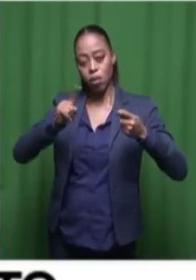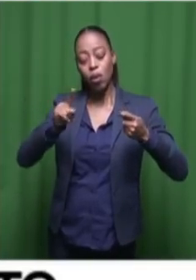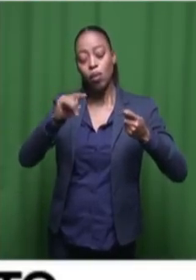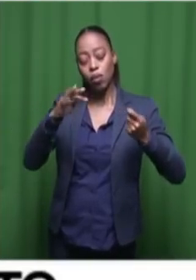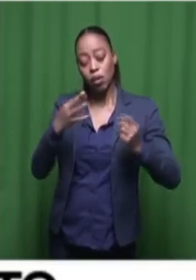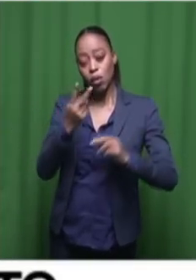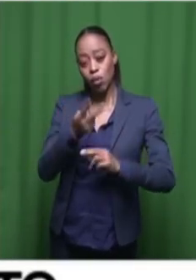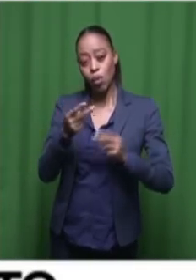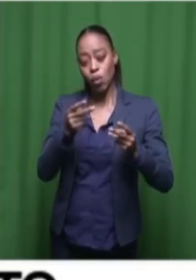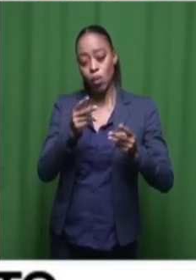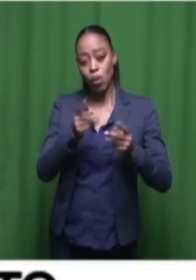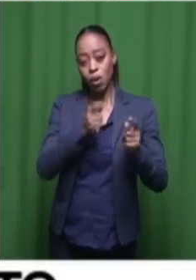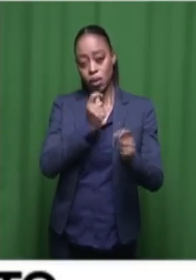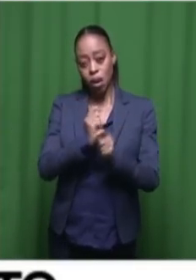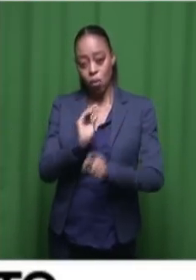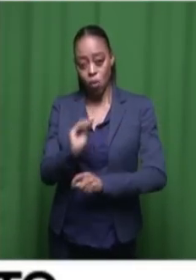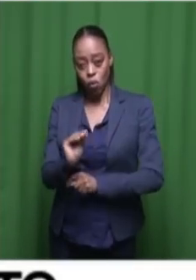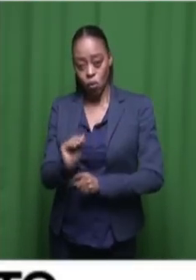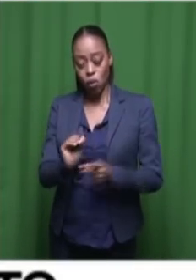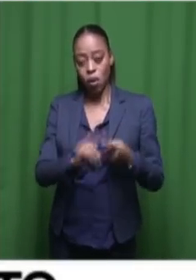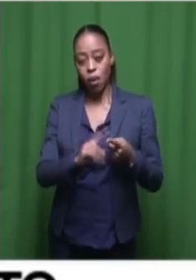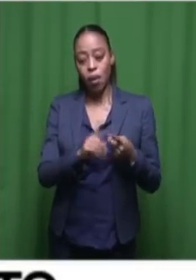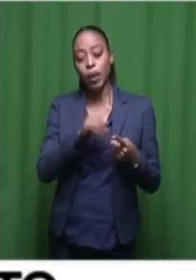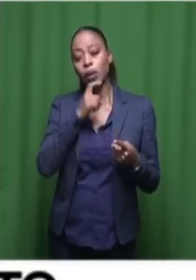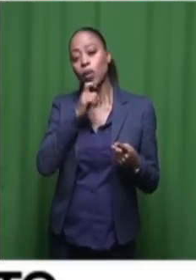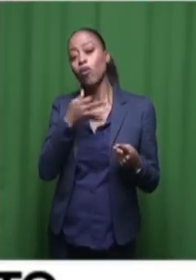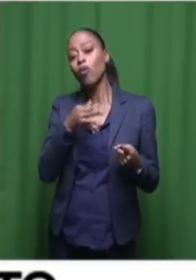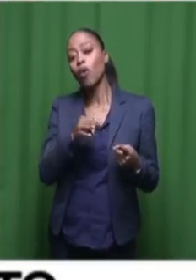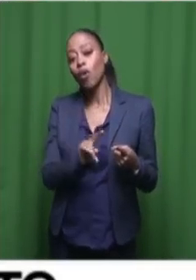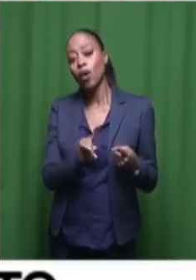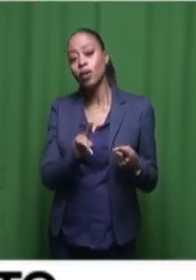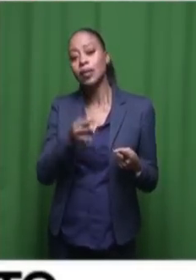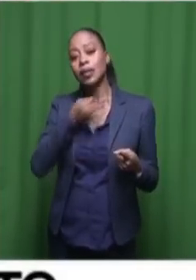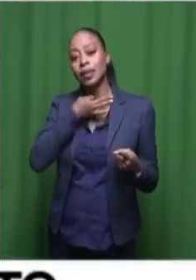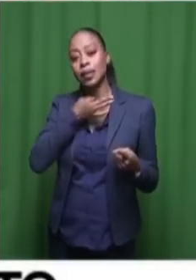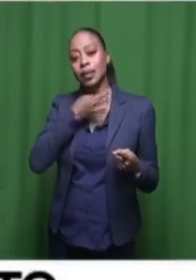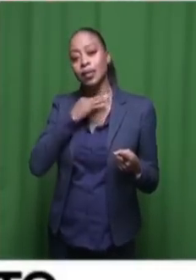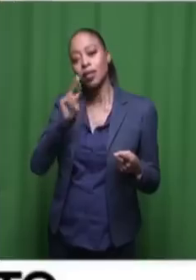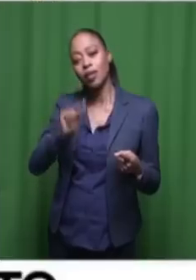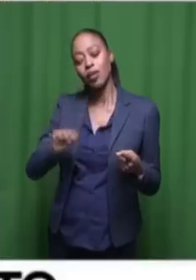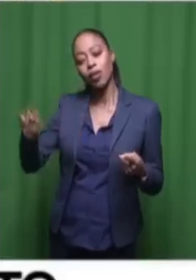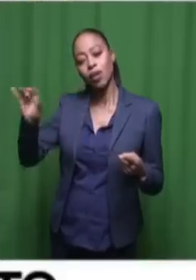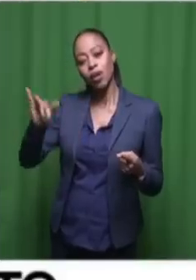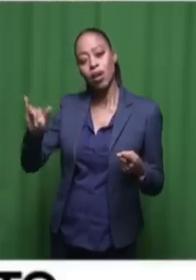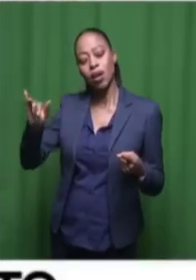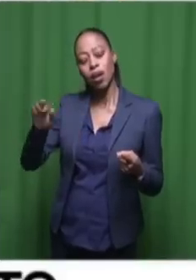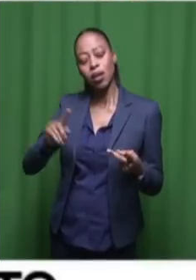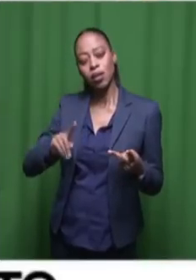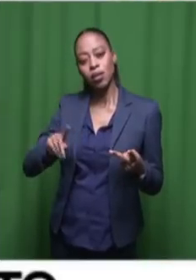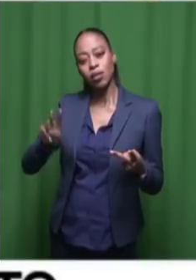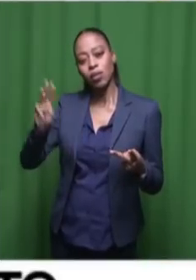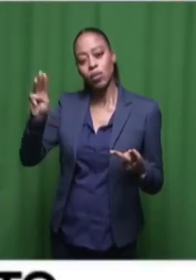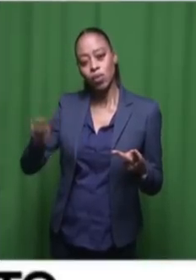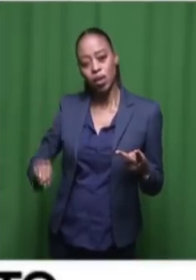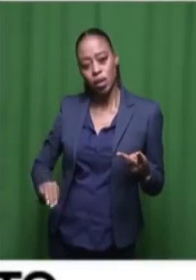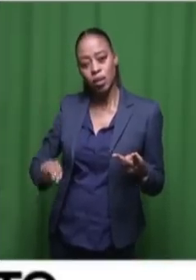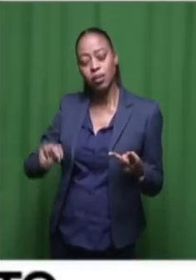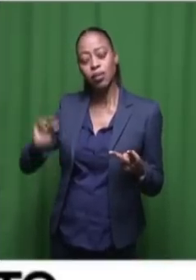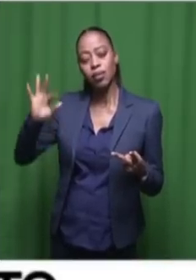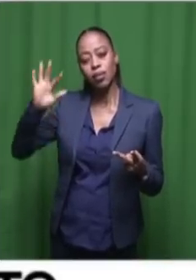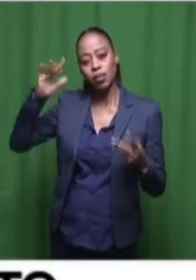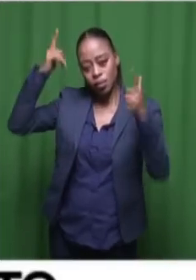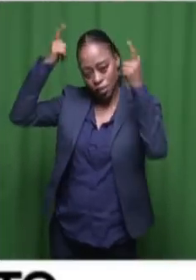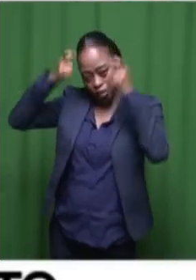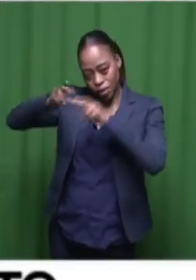versions of this. One that is used in England, Northern Ireland, Wales, and the Crown